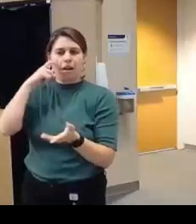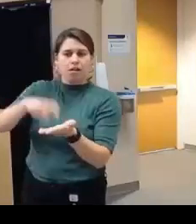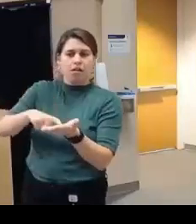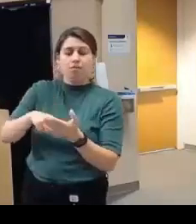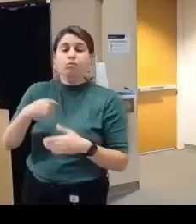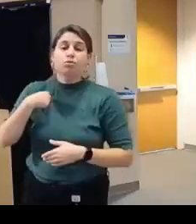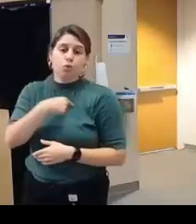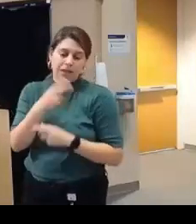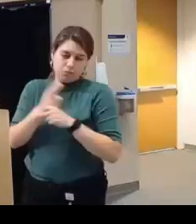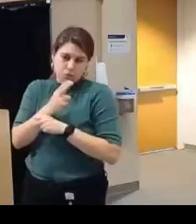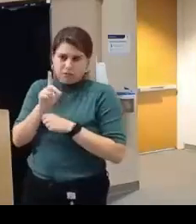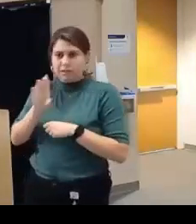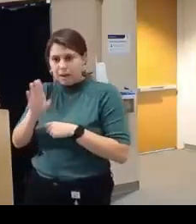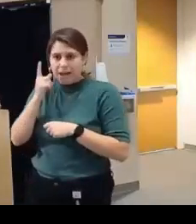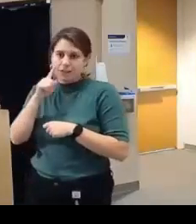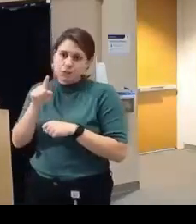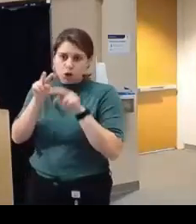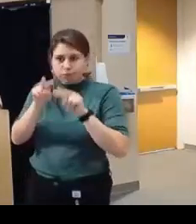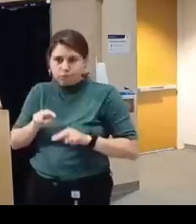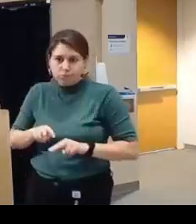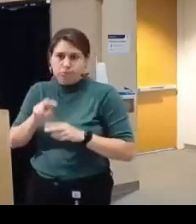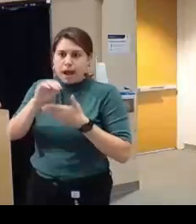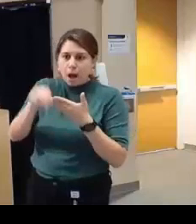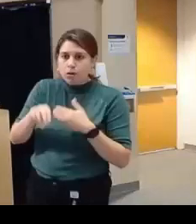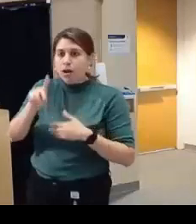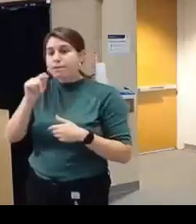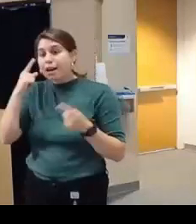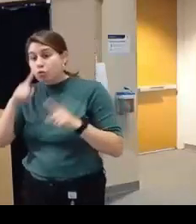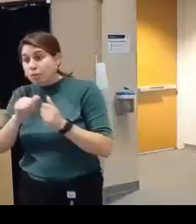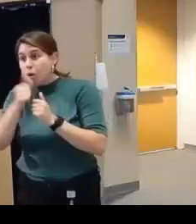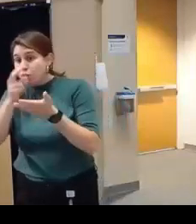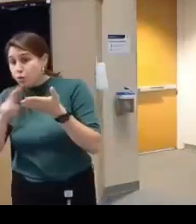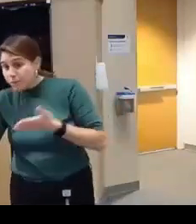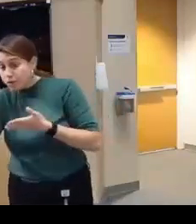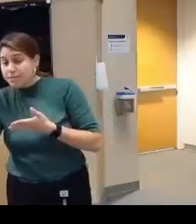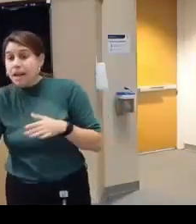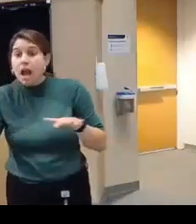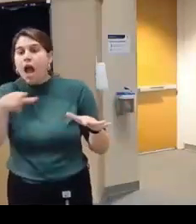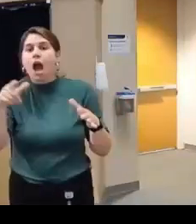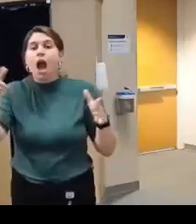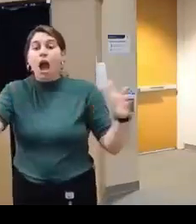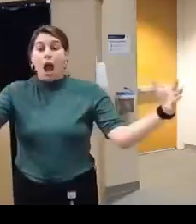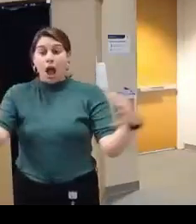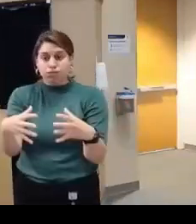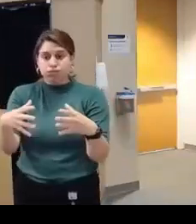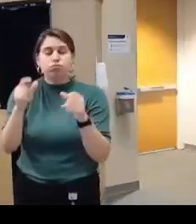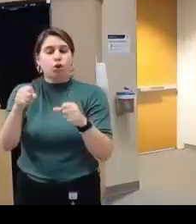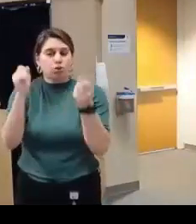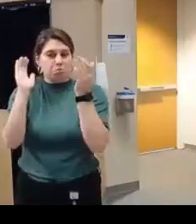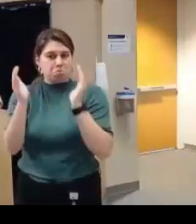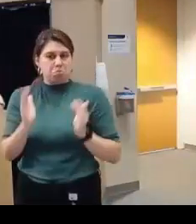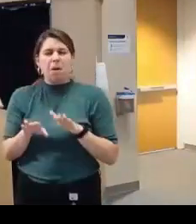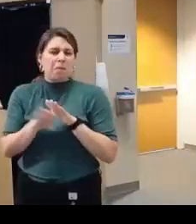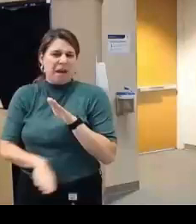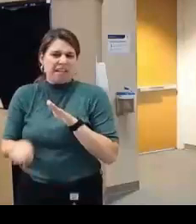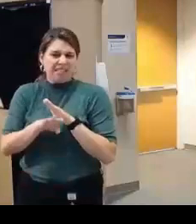uses to track outcomes, and getting data agreements with other universities, we were able to do some basic comparisons about